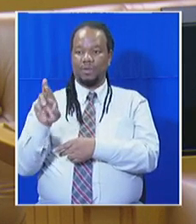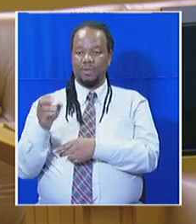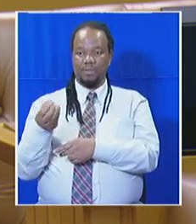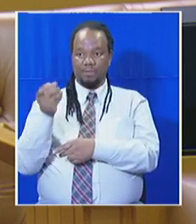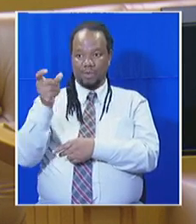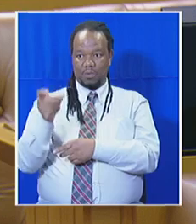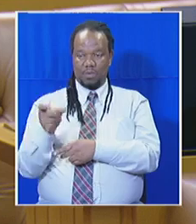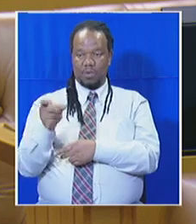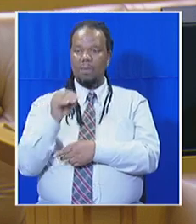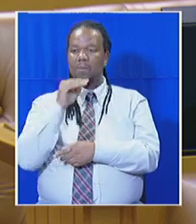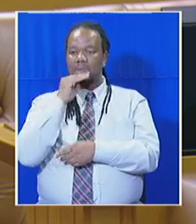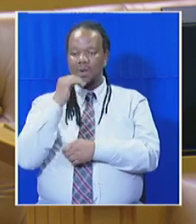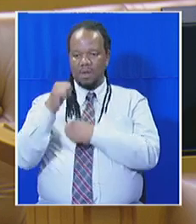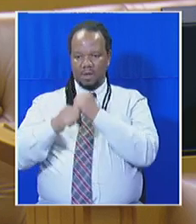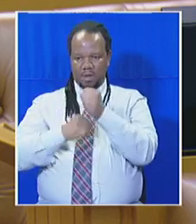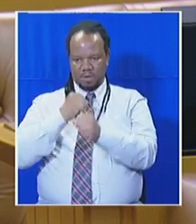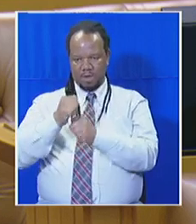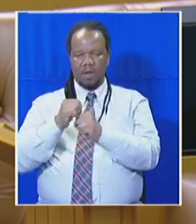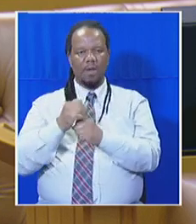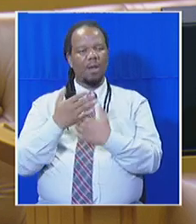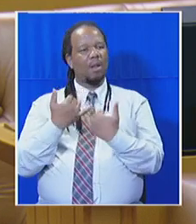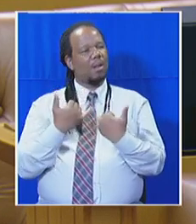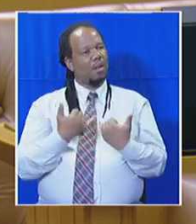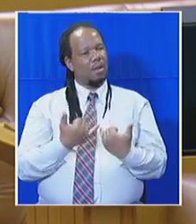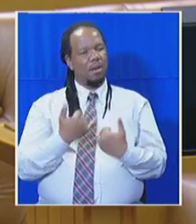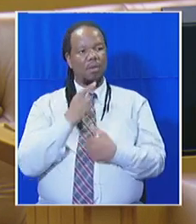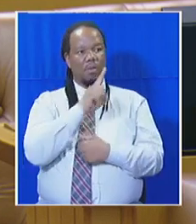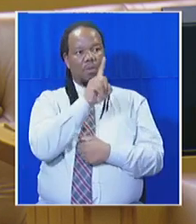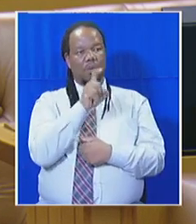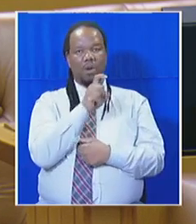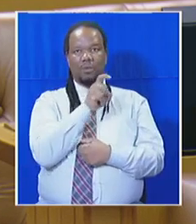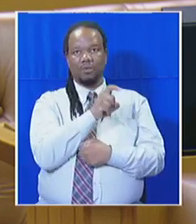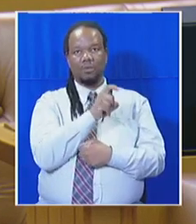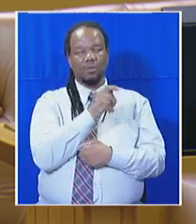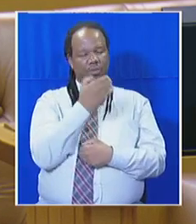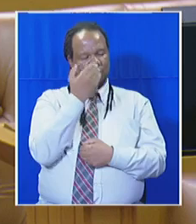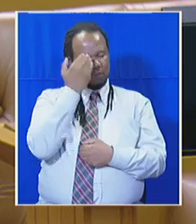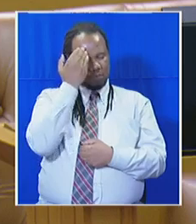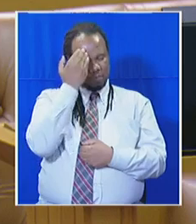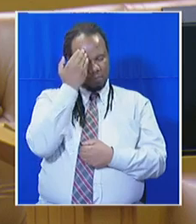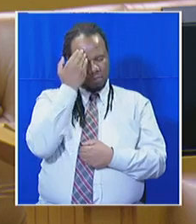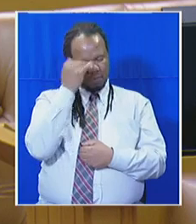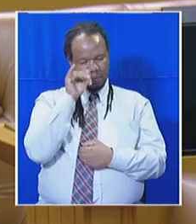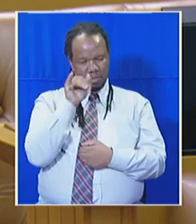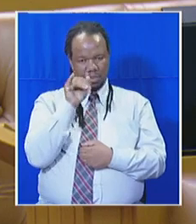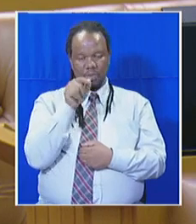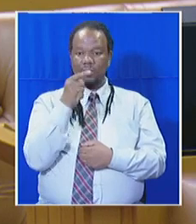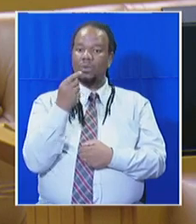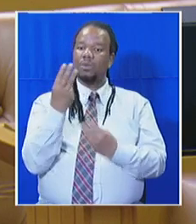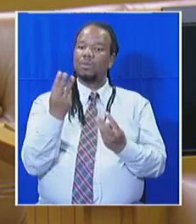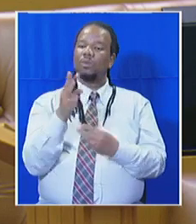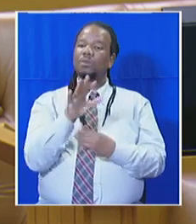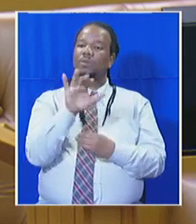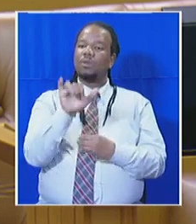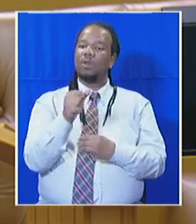and per year. My question is, knowing the state of South Africans, that it has been